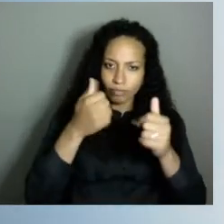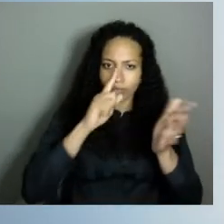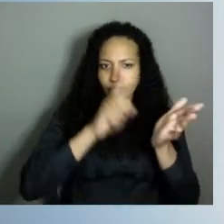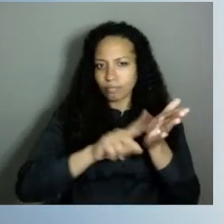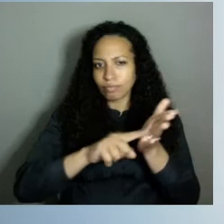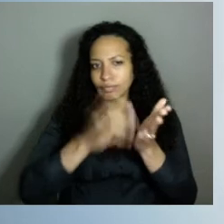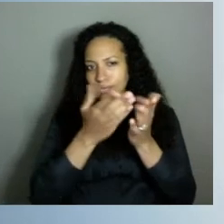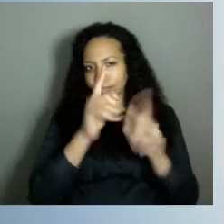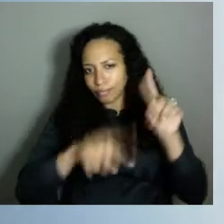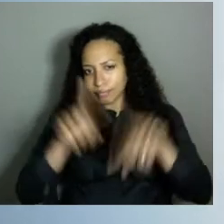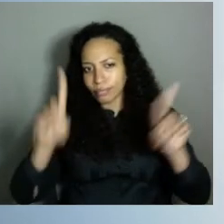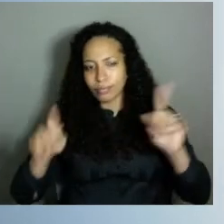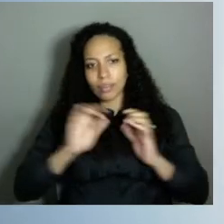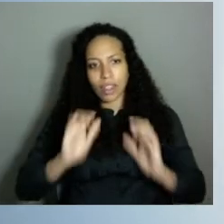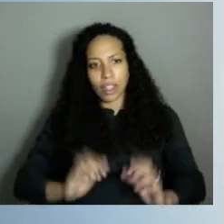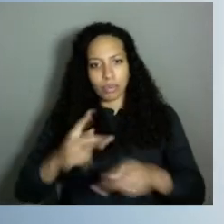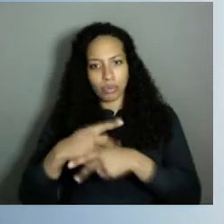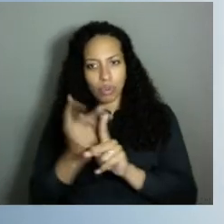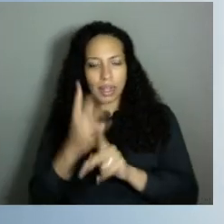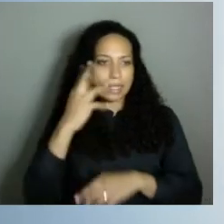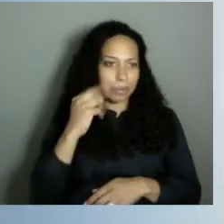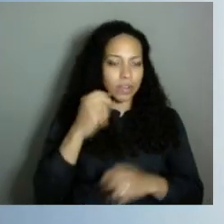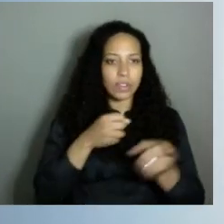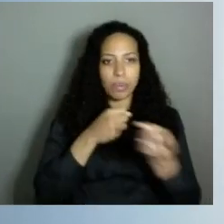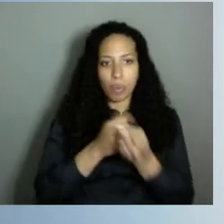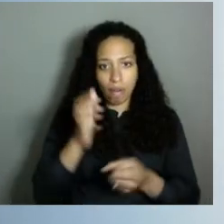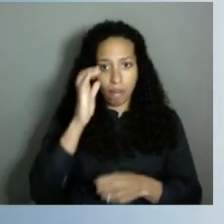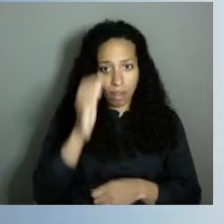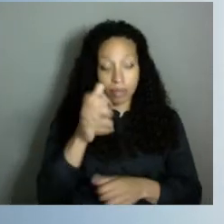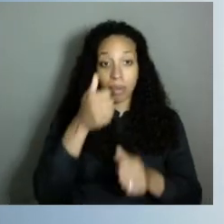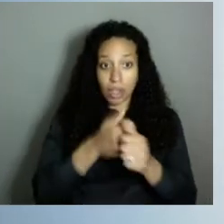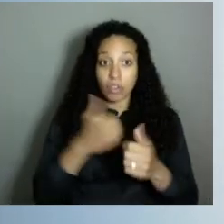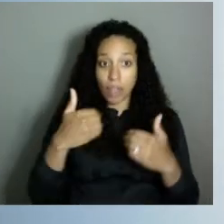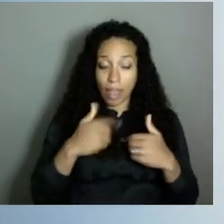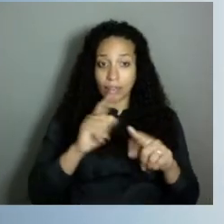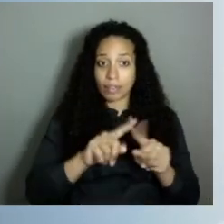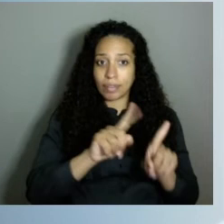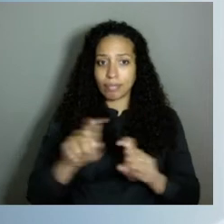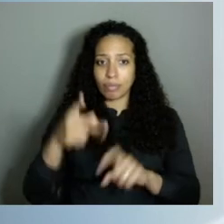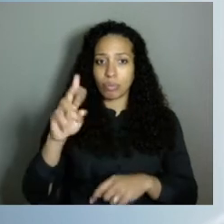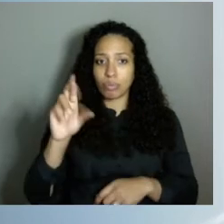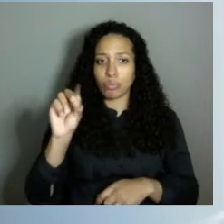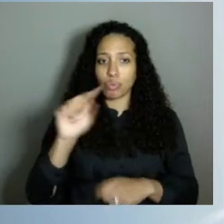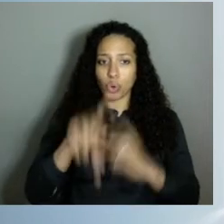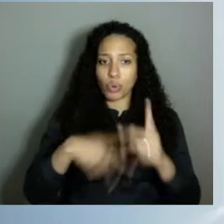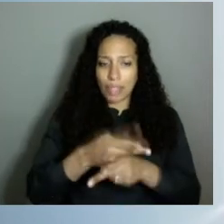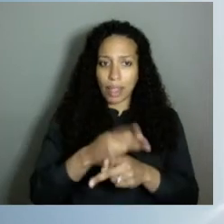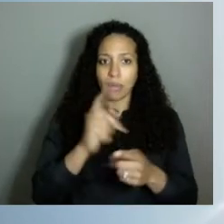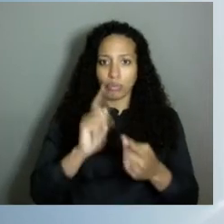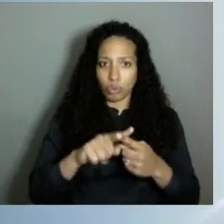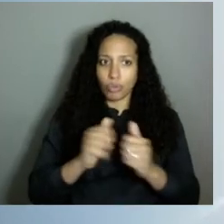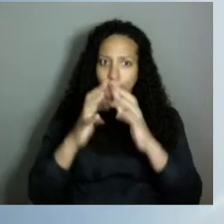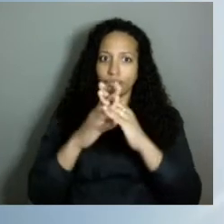products, experiences, and support concepts, each with working prototypes to help bring ideas to life. Further, we've also looked at